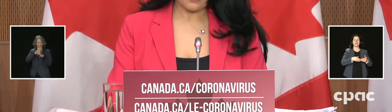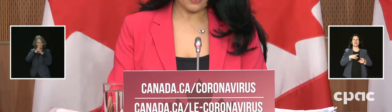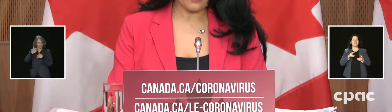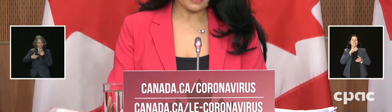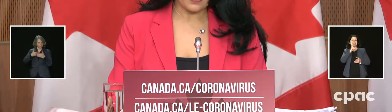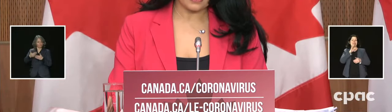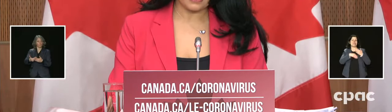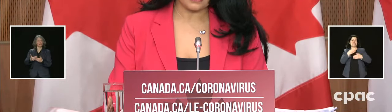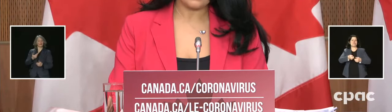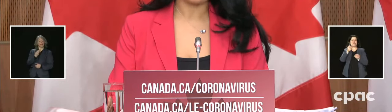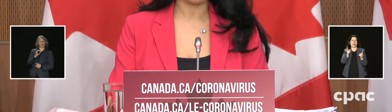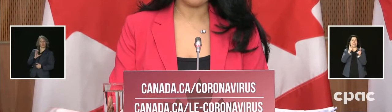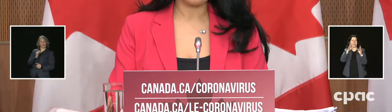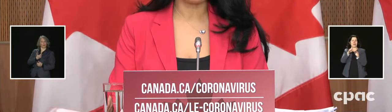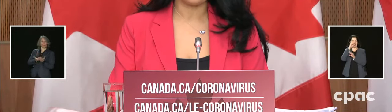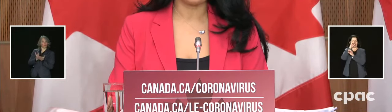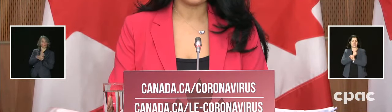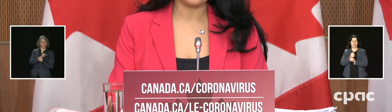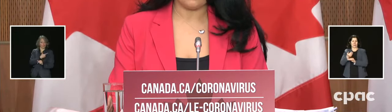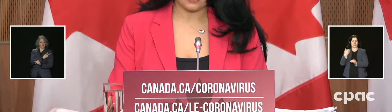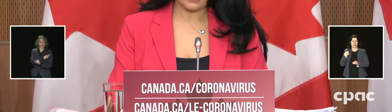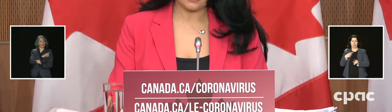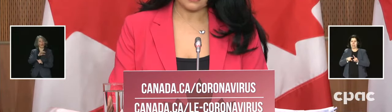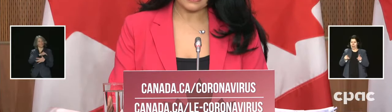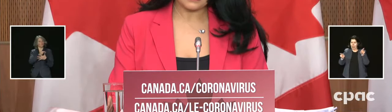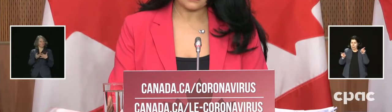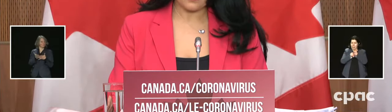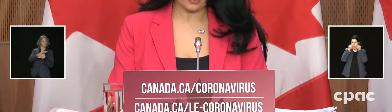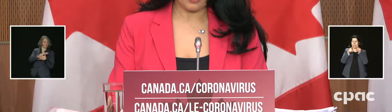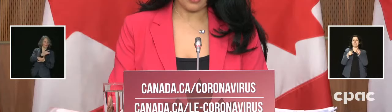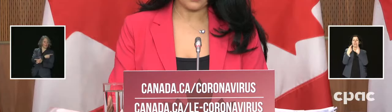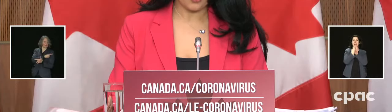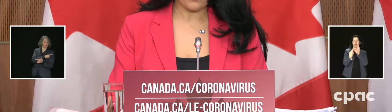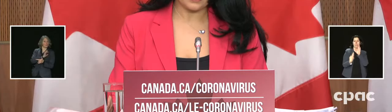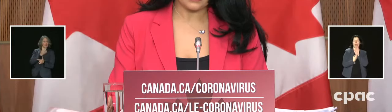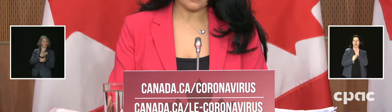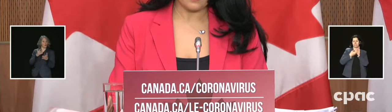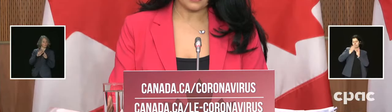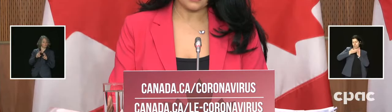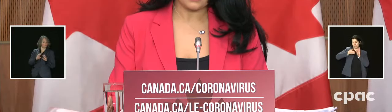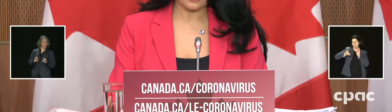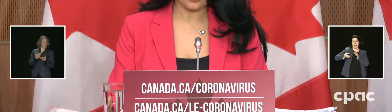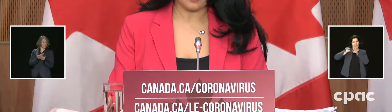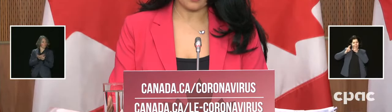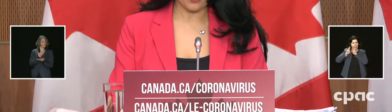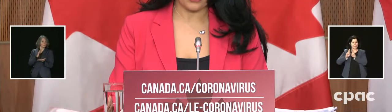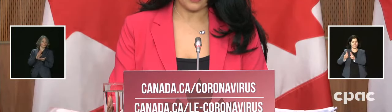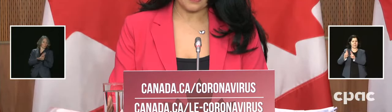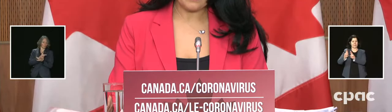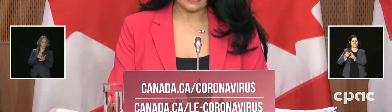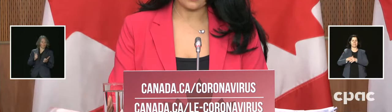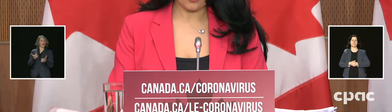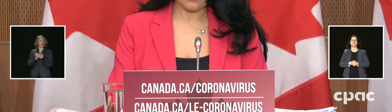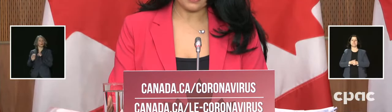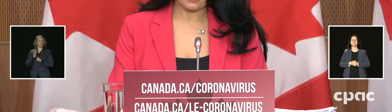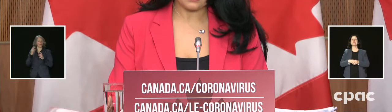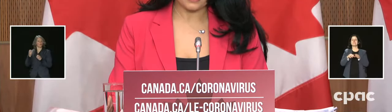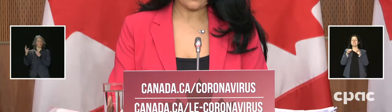Canada's review of this vaccine and all COVID-19 vaccines is available on the COVID-19 Vaccines and Treatment portal